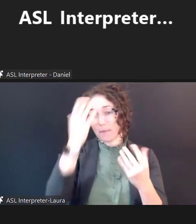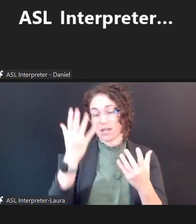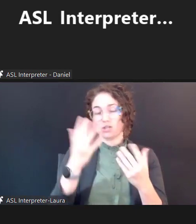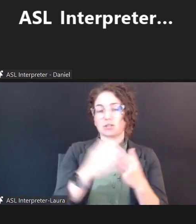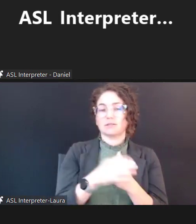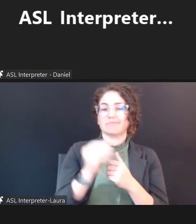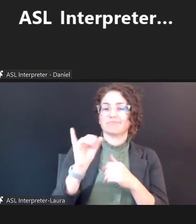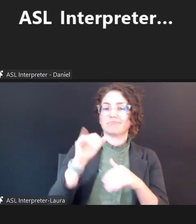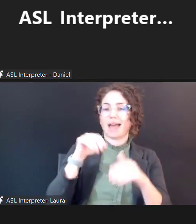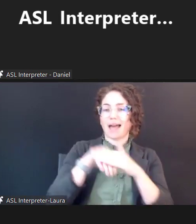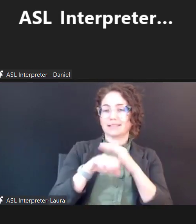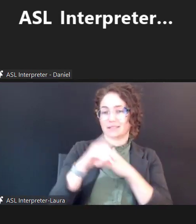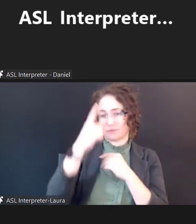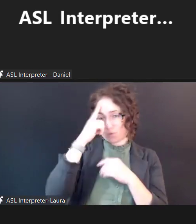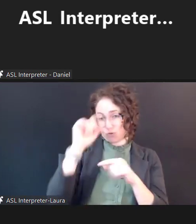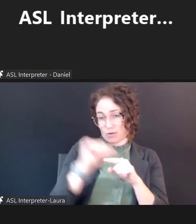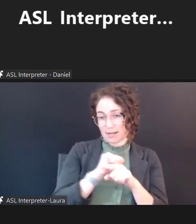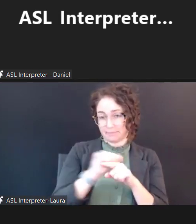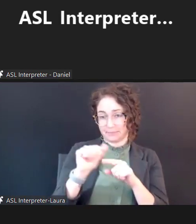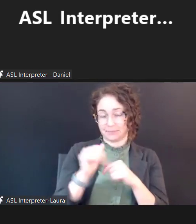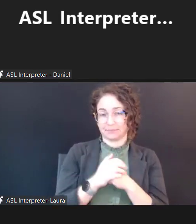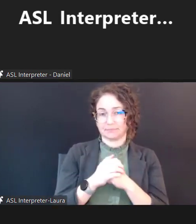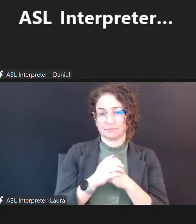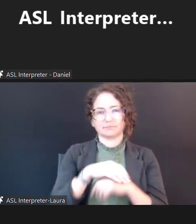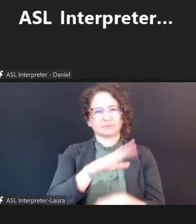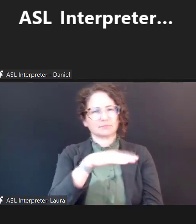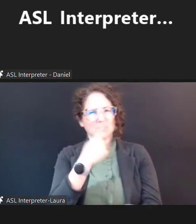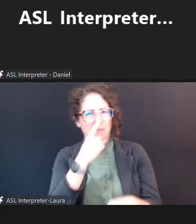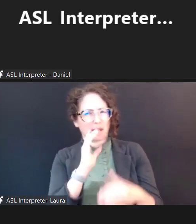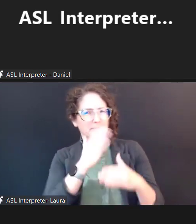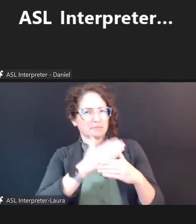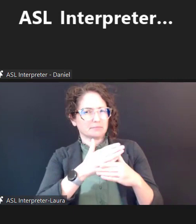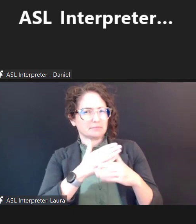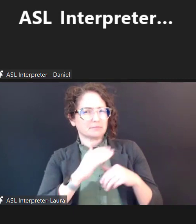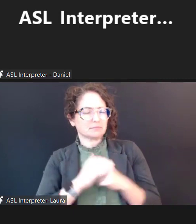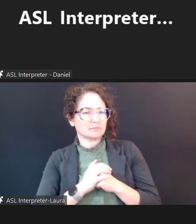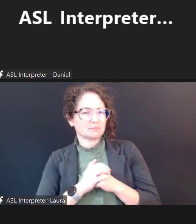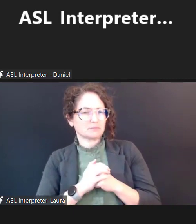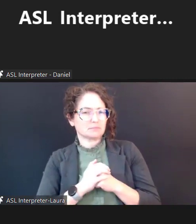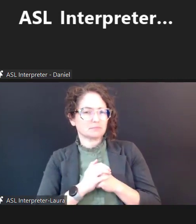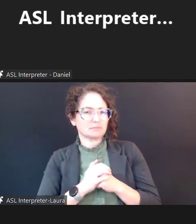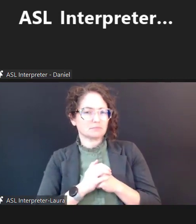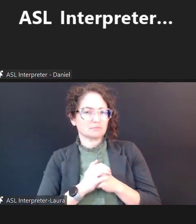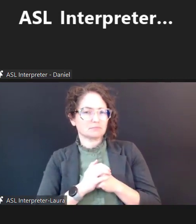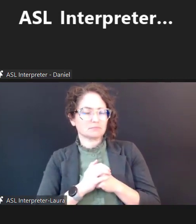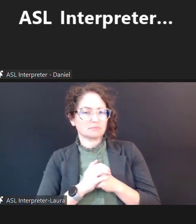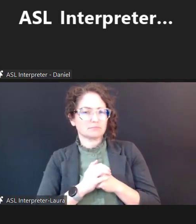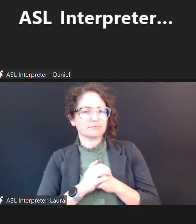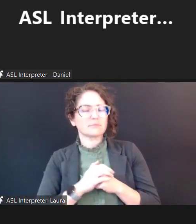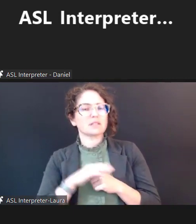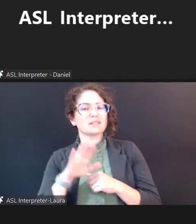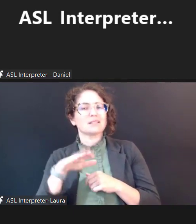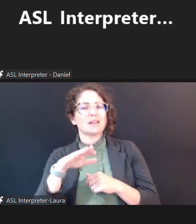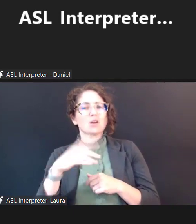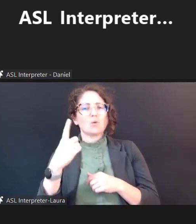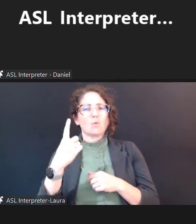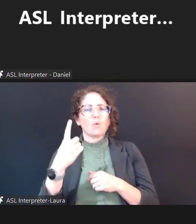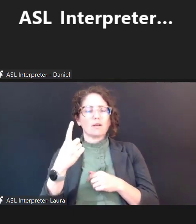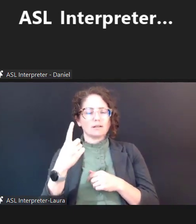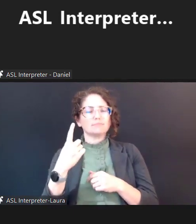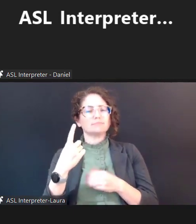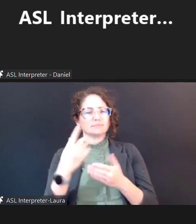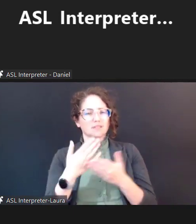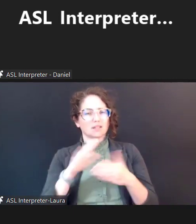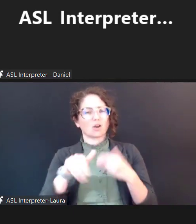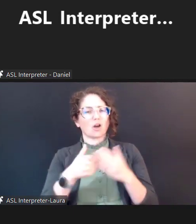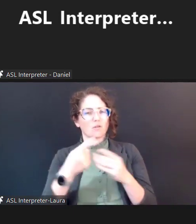and access to training. Hey, William, can I interject for just a moment? Yeah, please. Yeah, one of the things that you will all